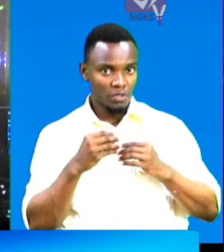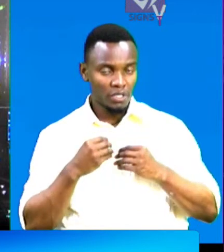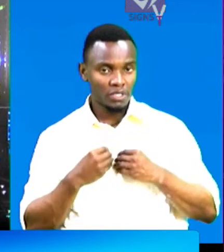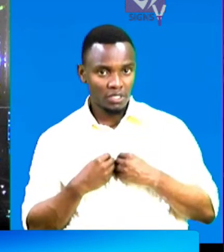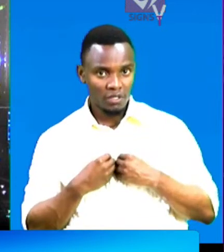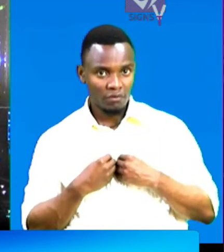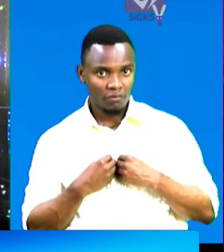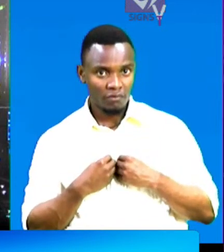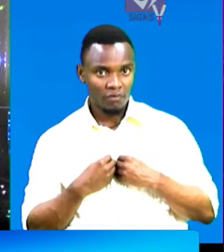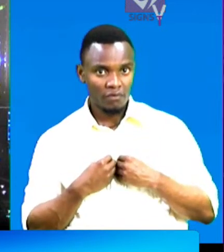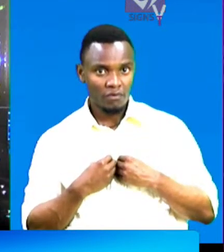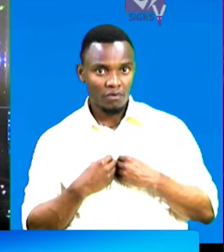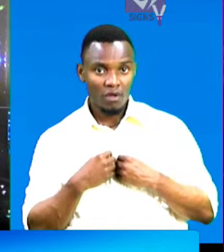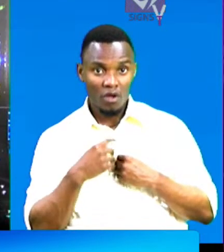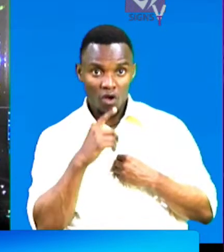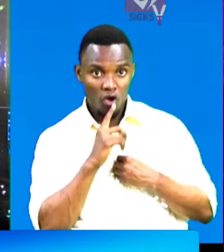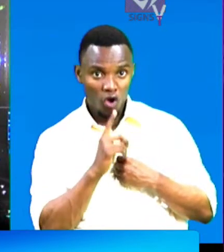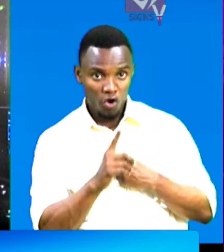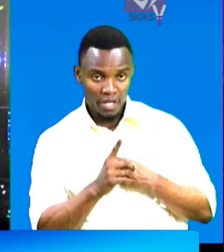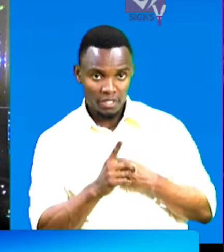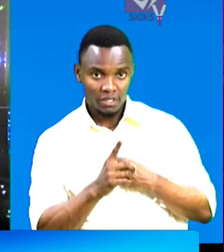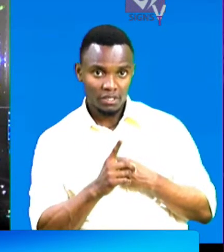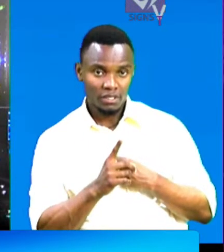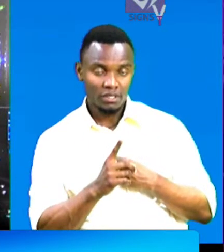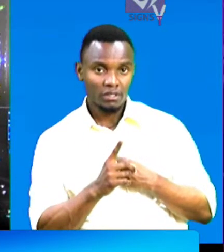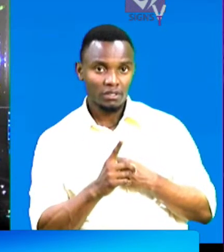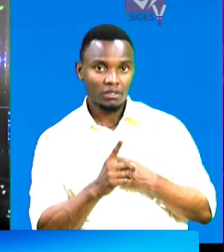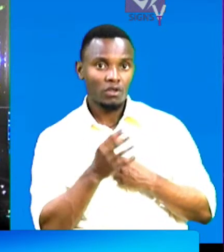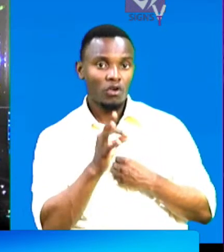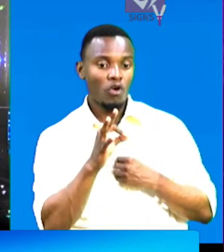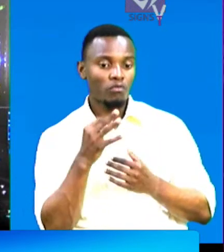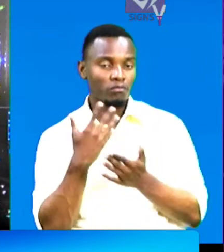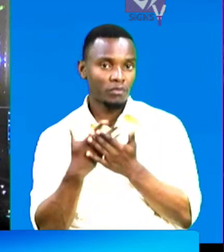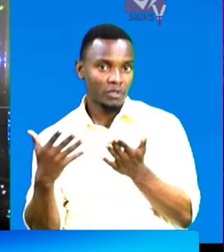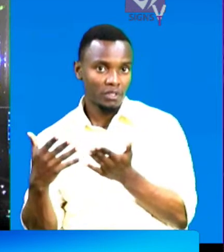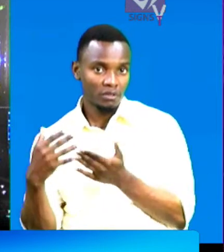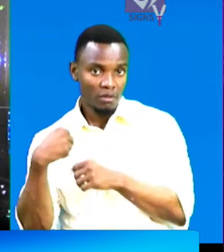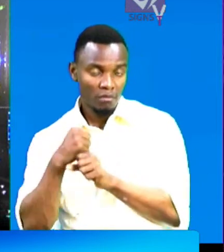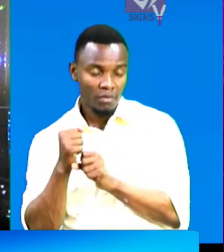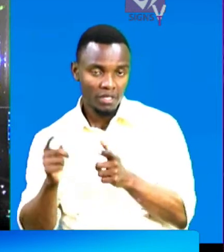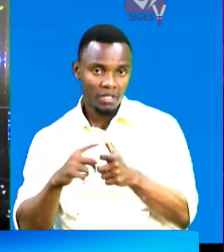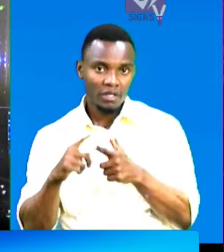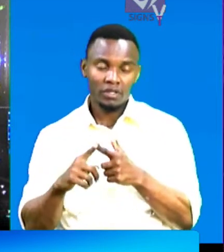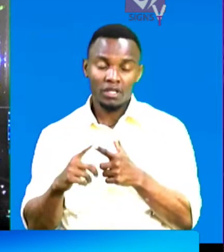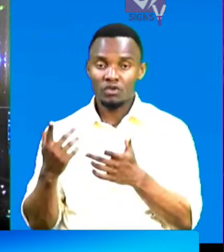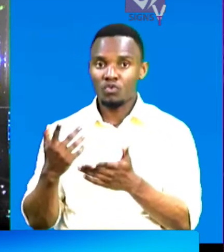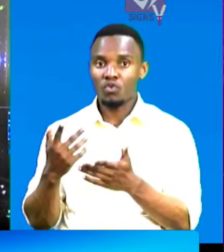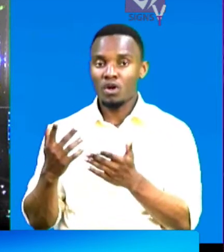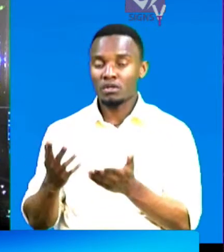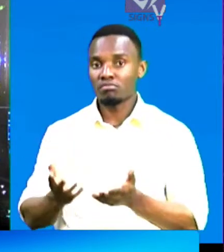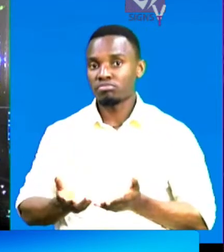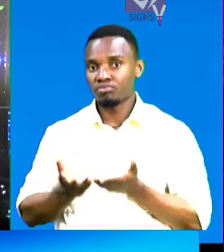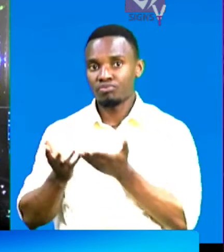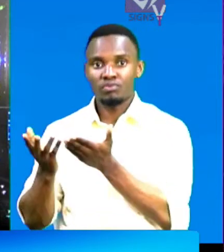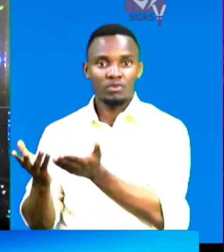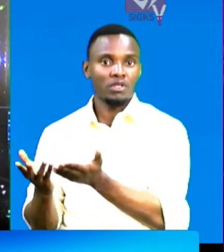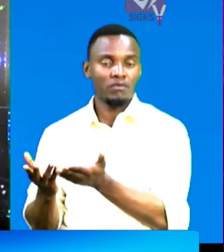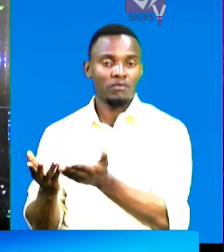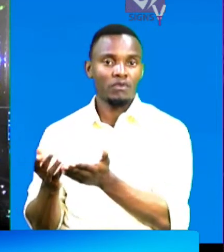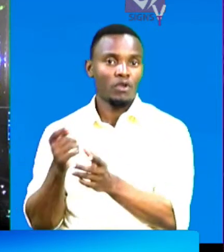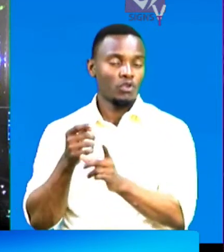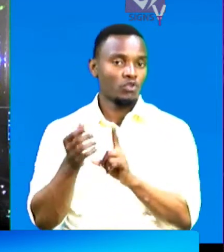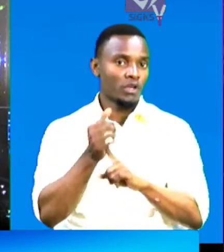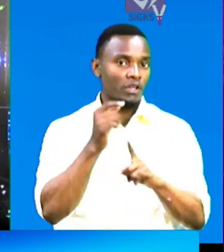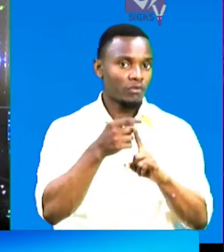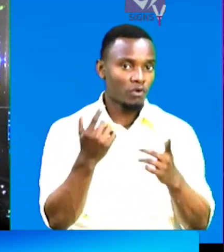orders of the purchases made, then you make sure you have a supplier and you